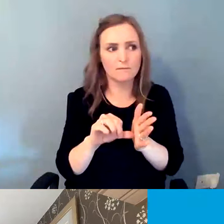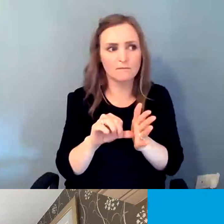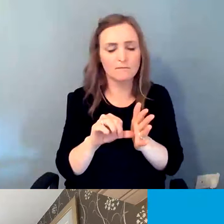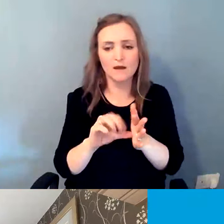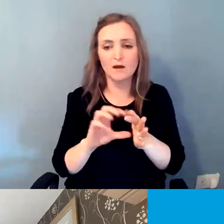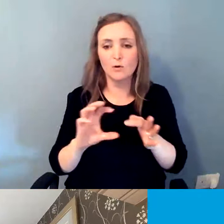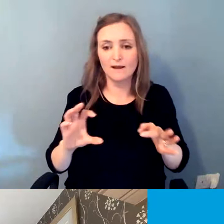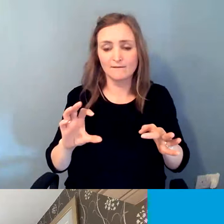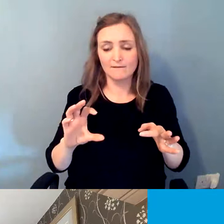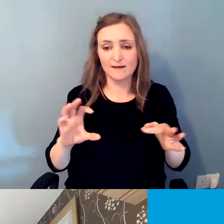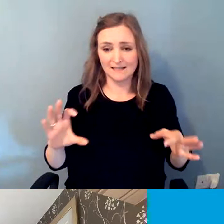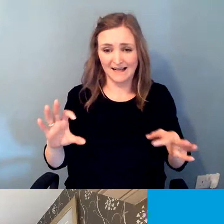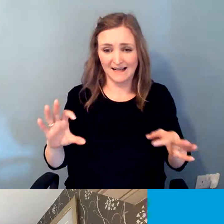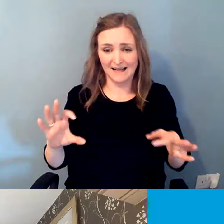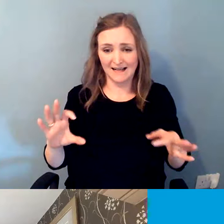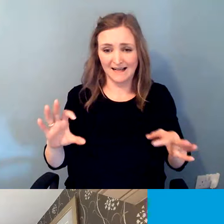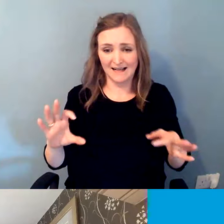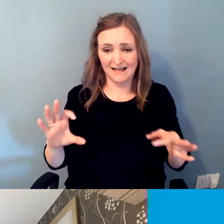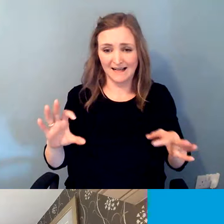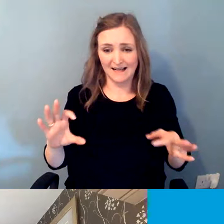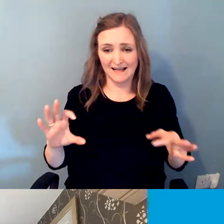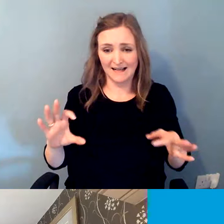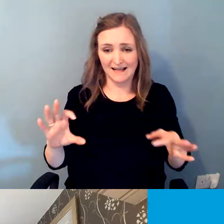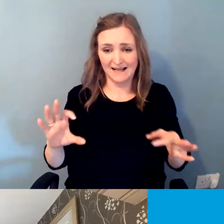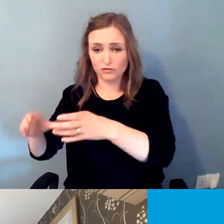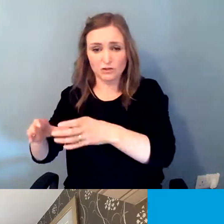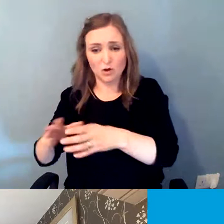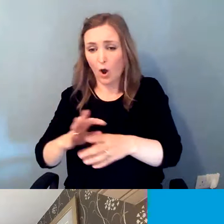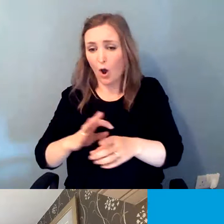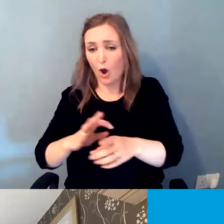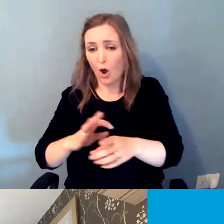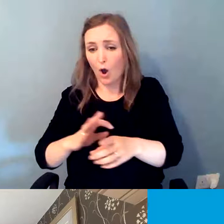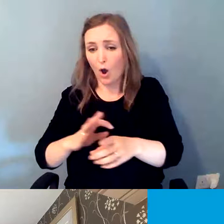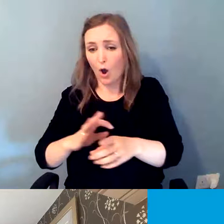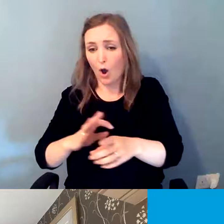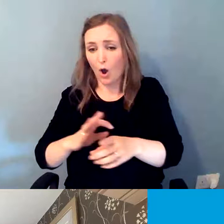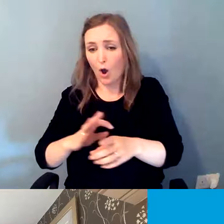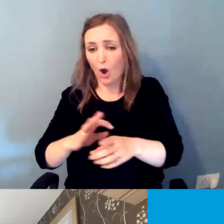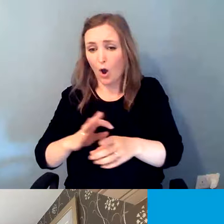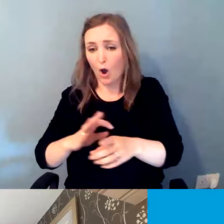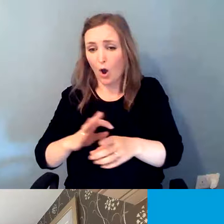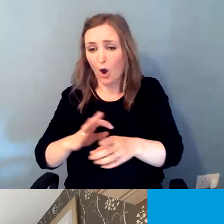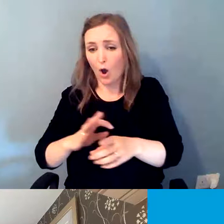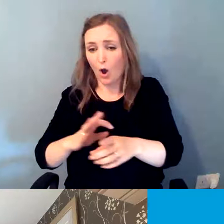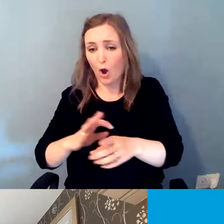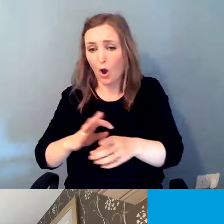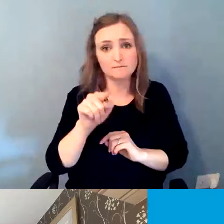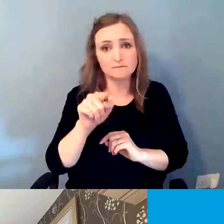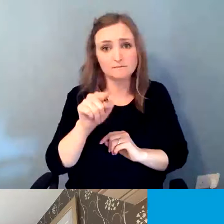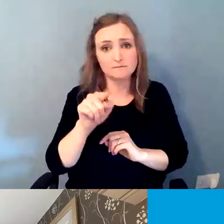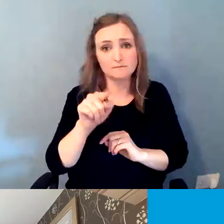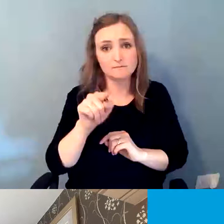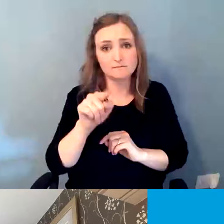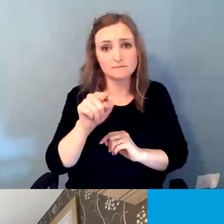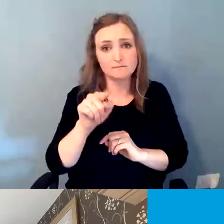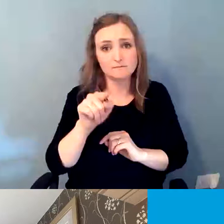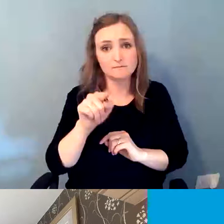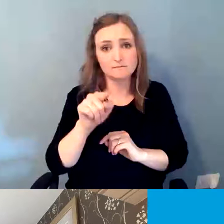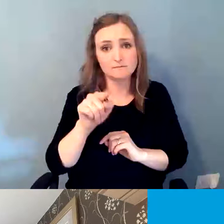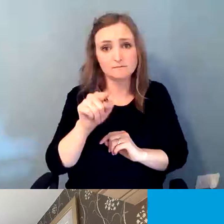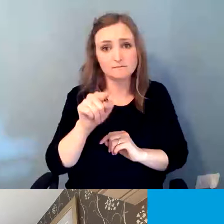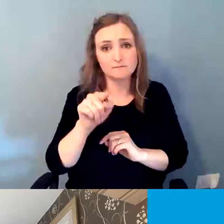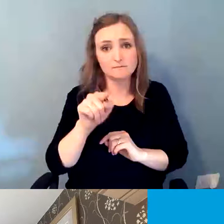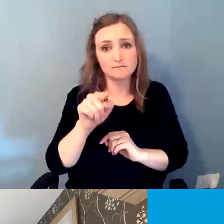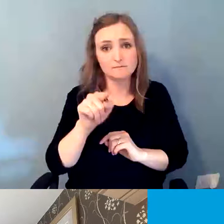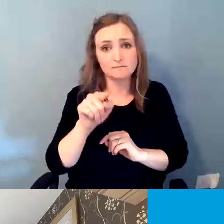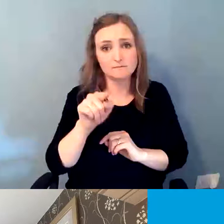different trusts, I suspect, and not a Derbyshire specific problem. You just happen to be in Derbyshire and therefore you see it as a Derbyshire problem. And